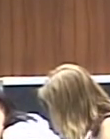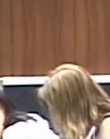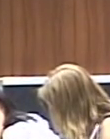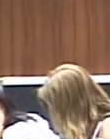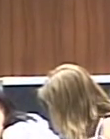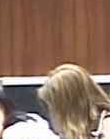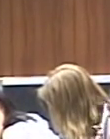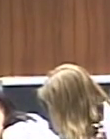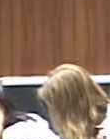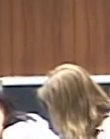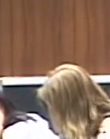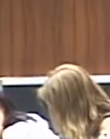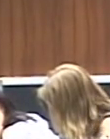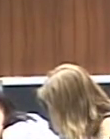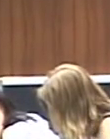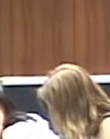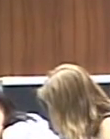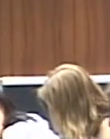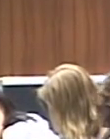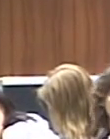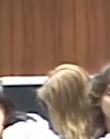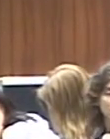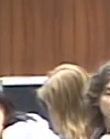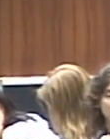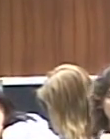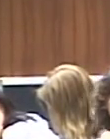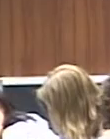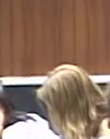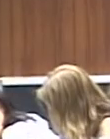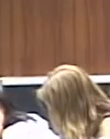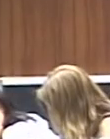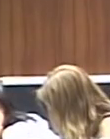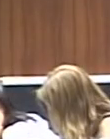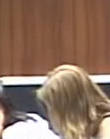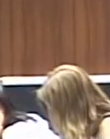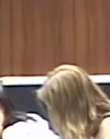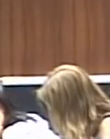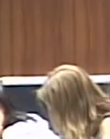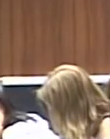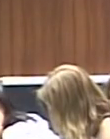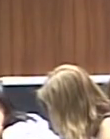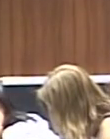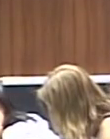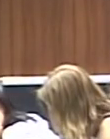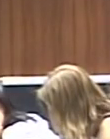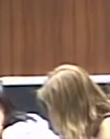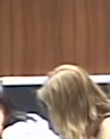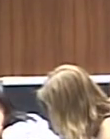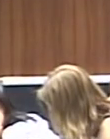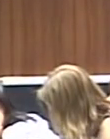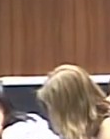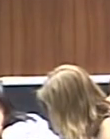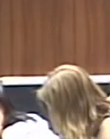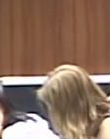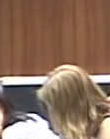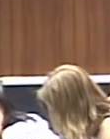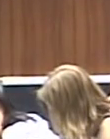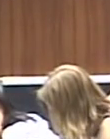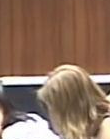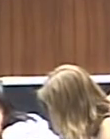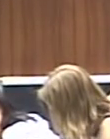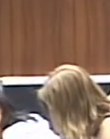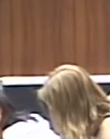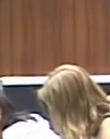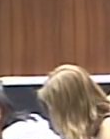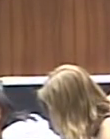the interpreter, are you incorporating those issues that just come up so that your